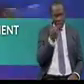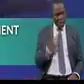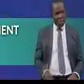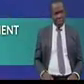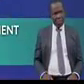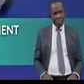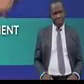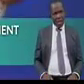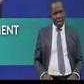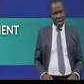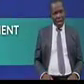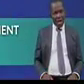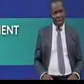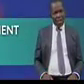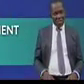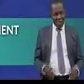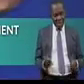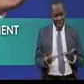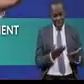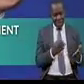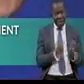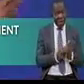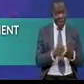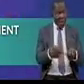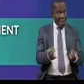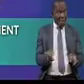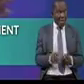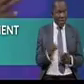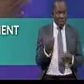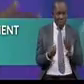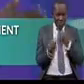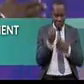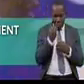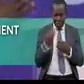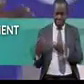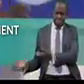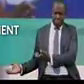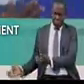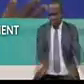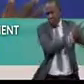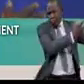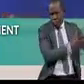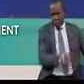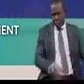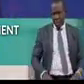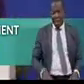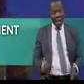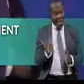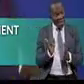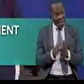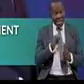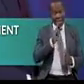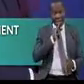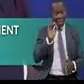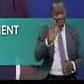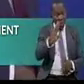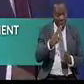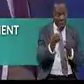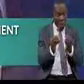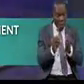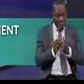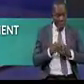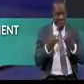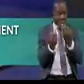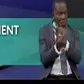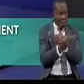you throw it away. That's your free will. And you did that willfully. Now when you are hungry,